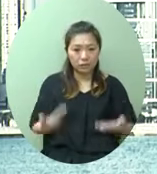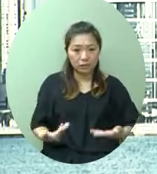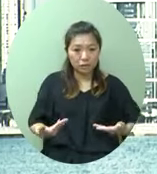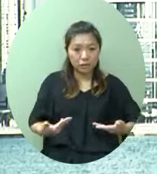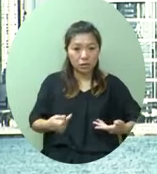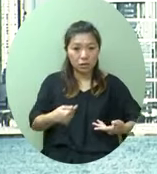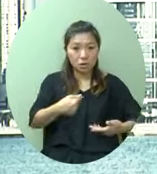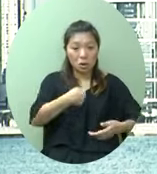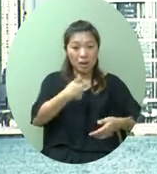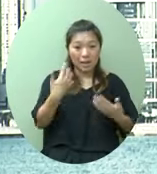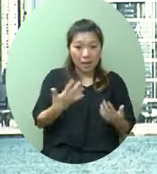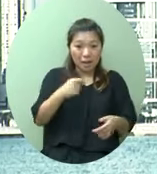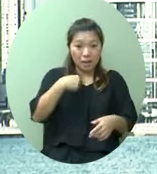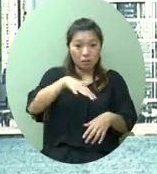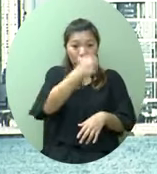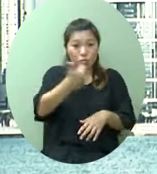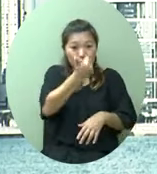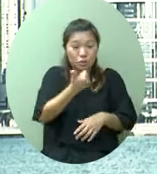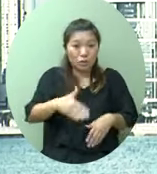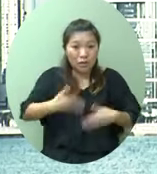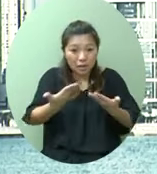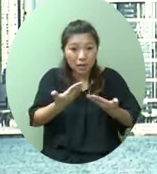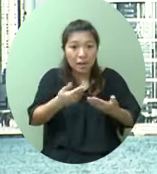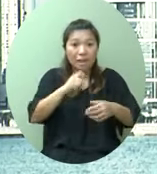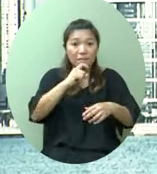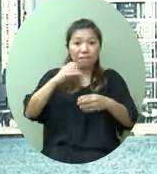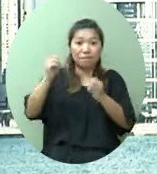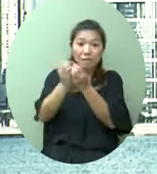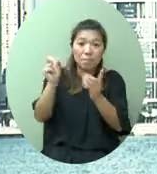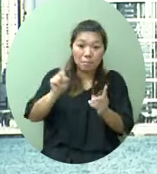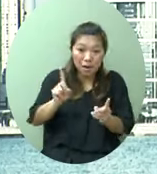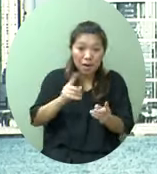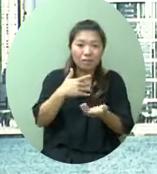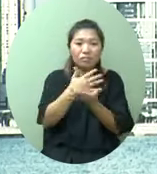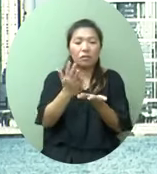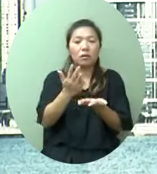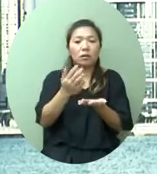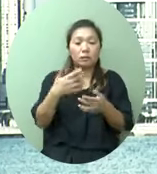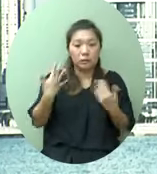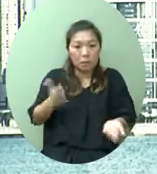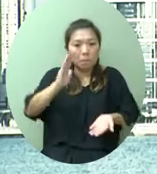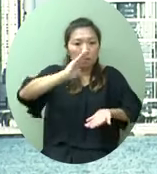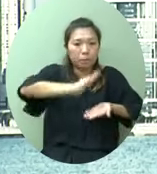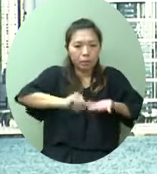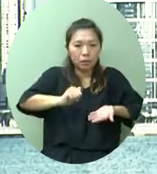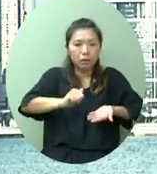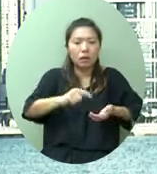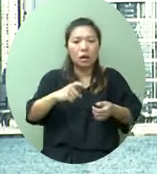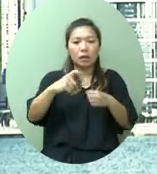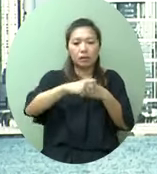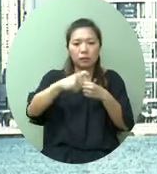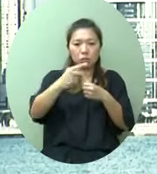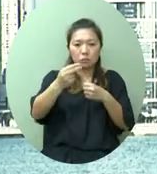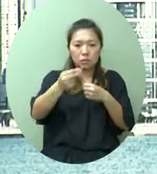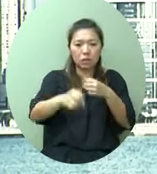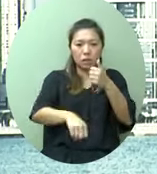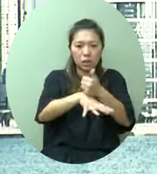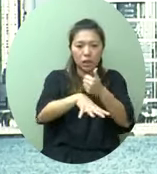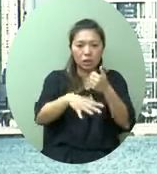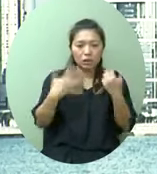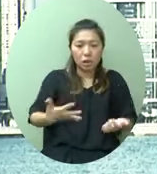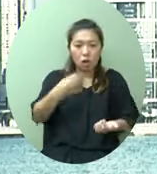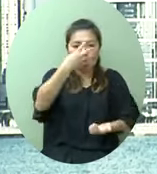happen, except to make it very clear that under Basic Law 97, as well as local legislation, district councils